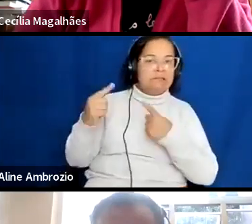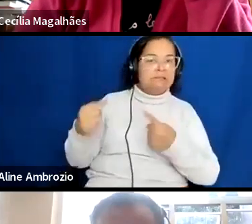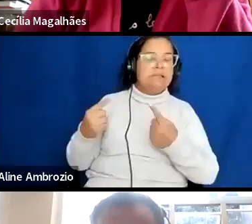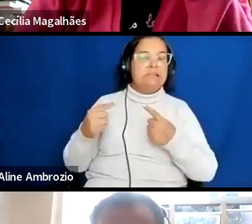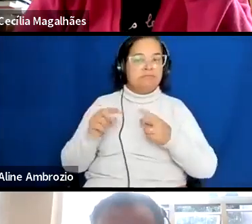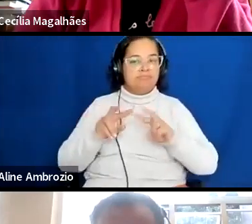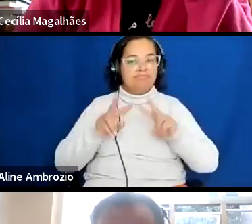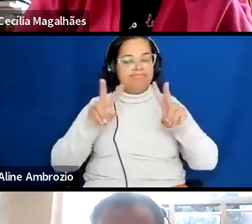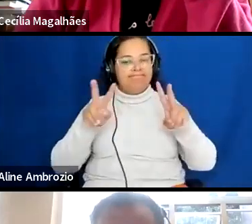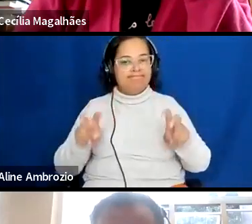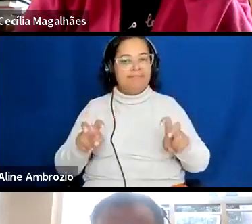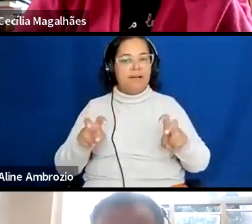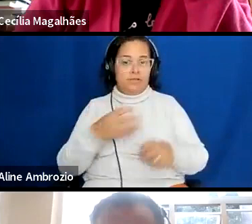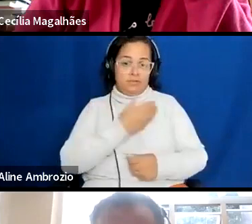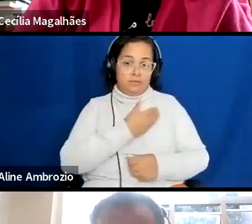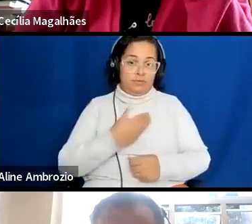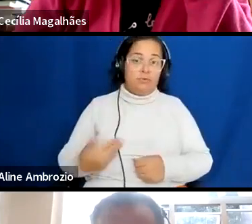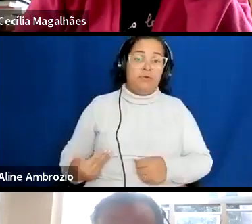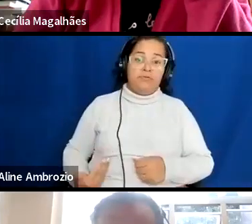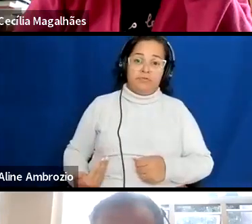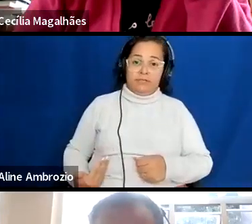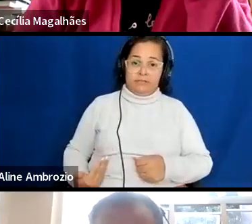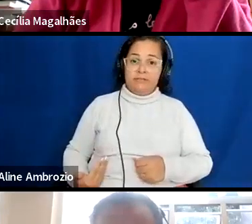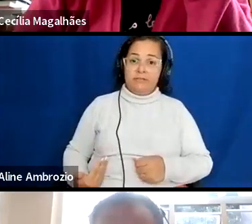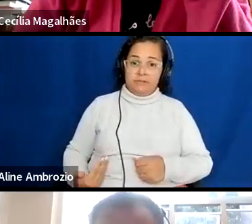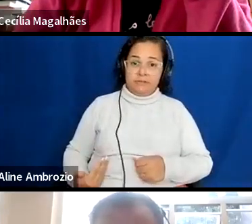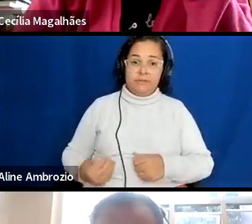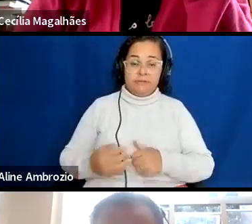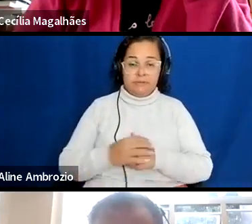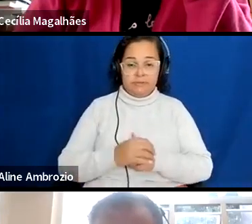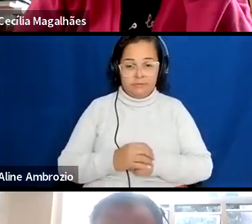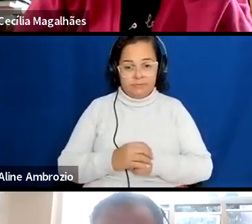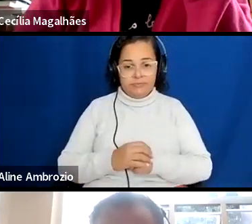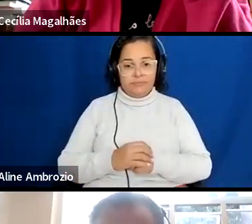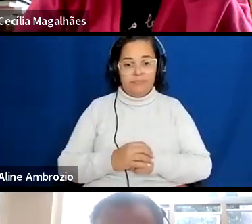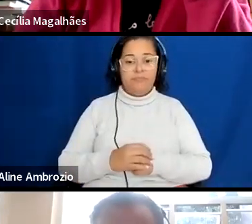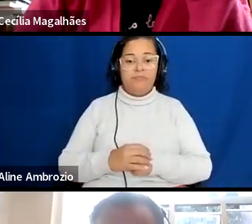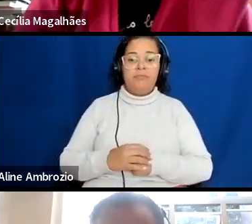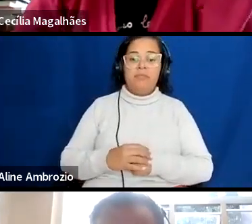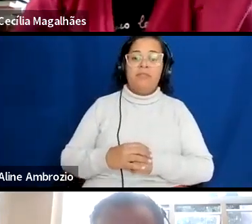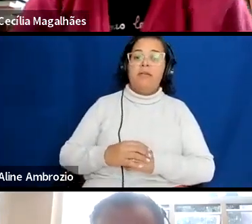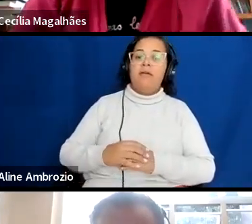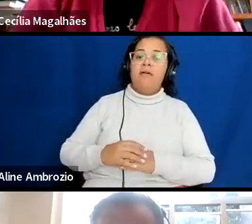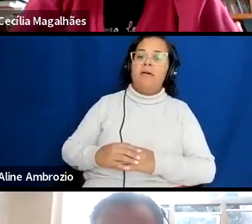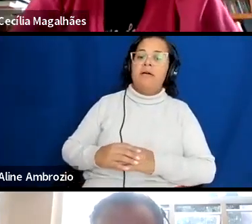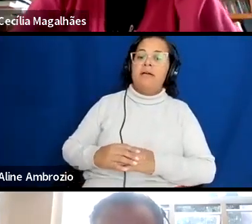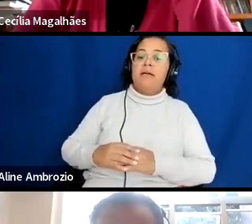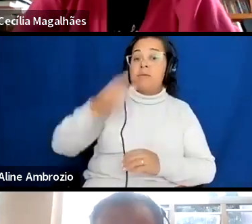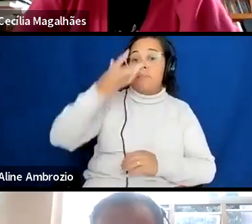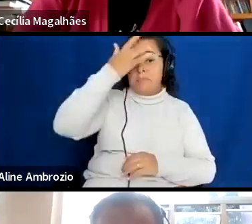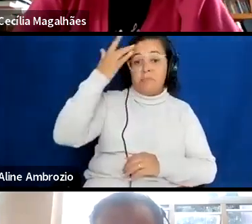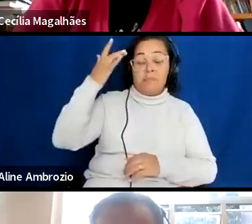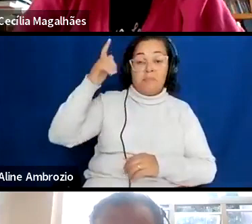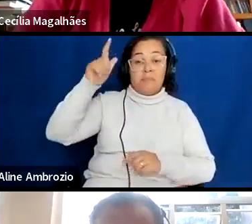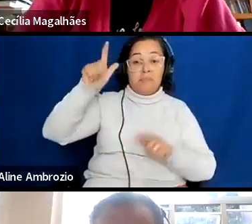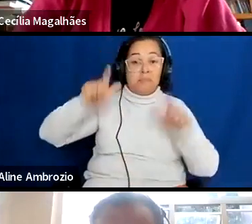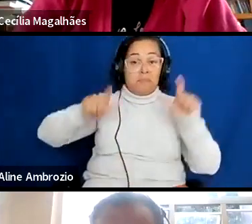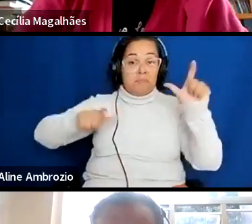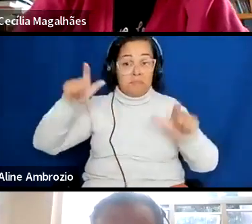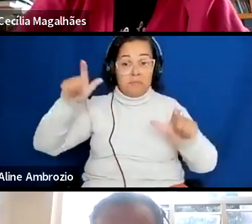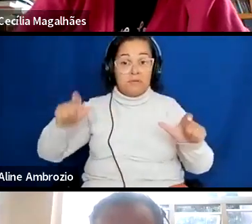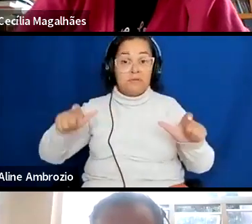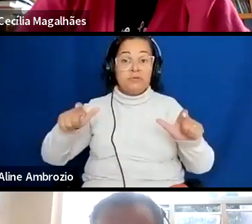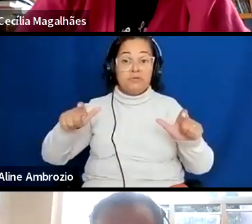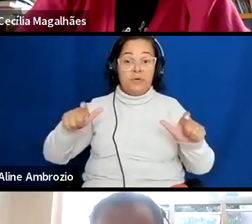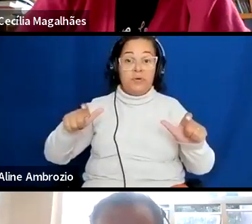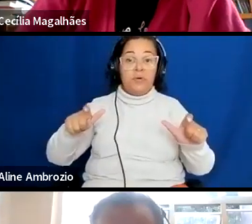some of the Stalinist ideologues of the time who were criticizing their work. And you can read